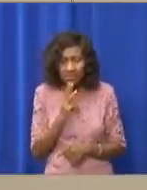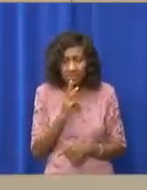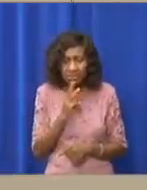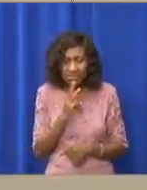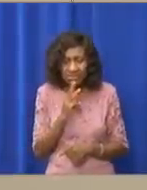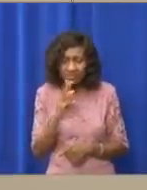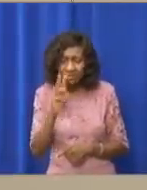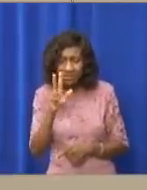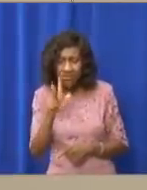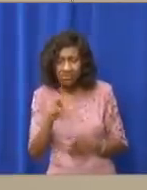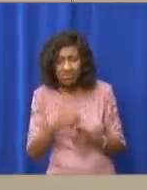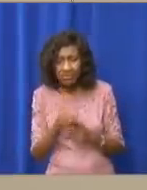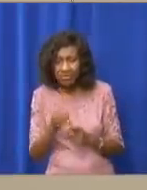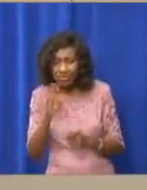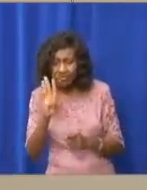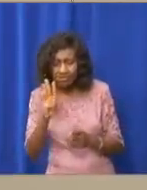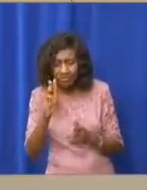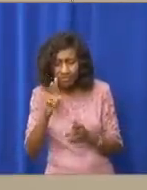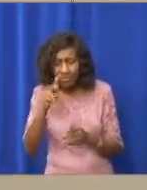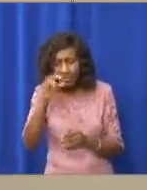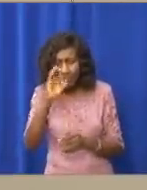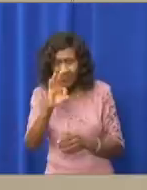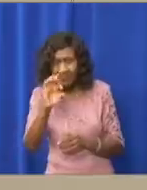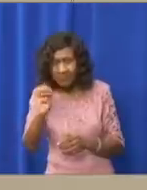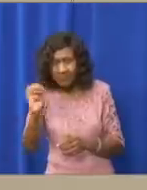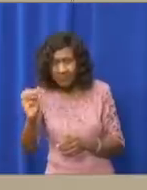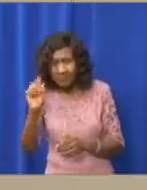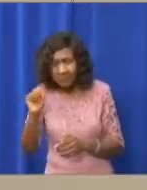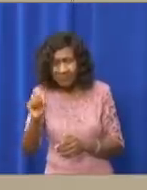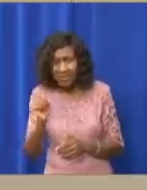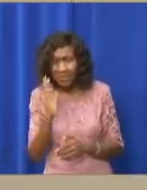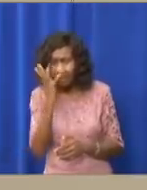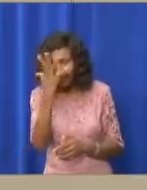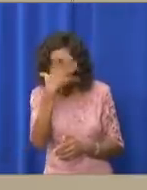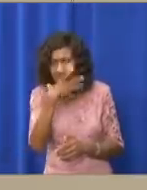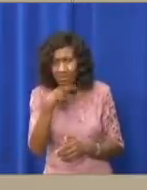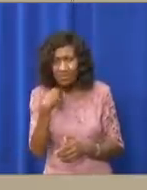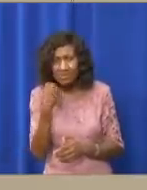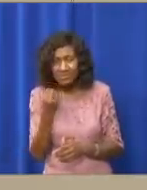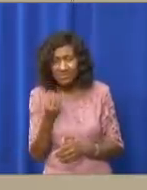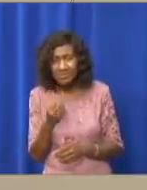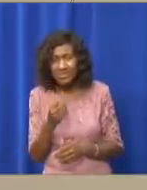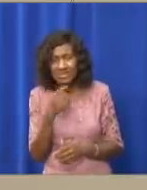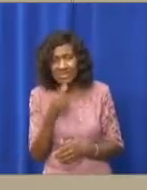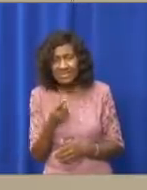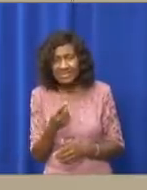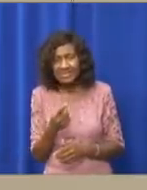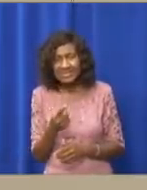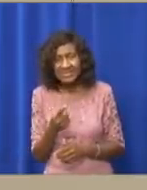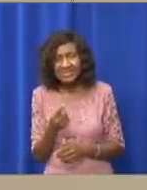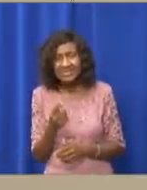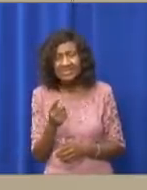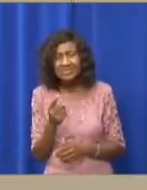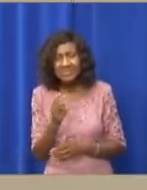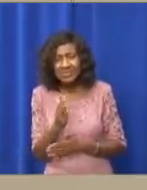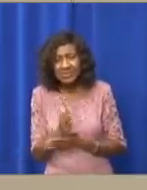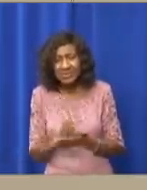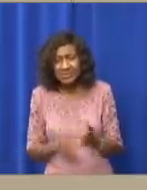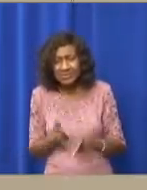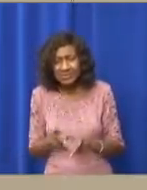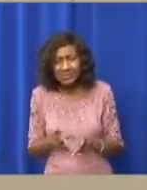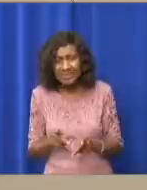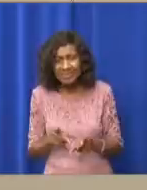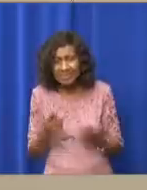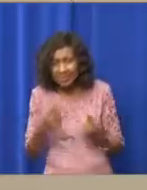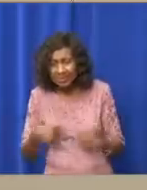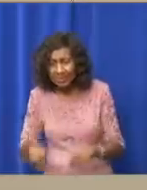less, and all of us, or most of us, have at one time or another spent a lot of wonderful, happy